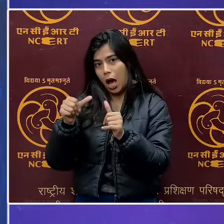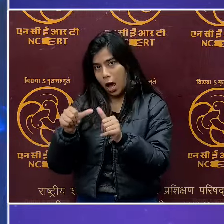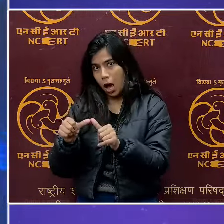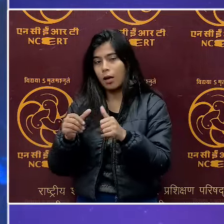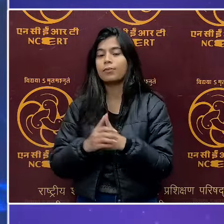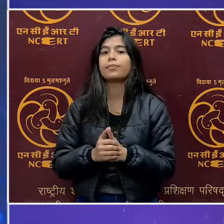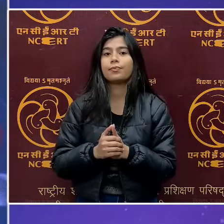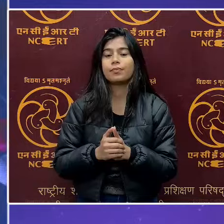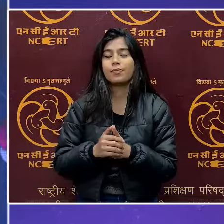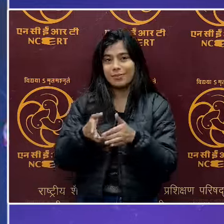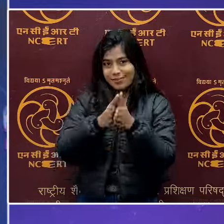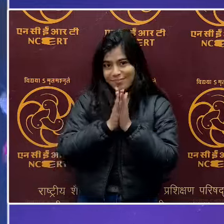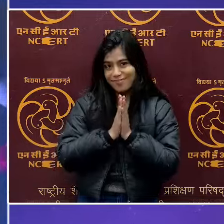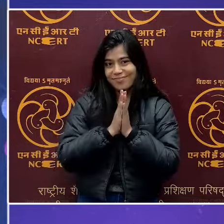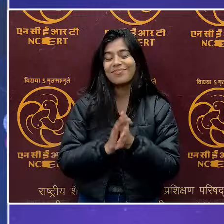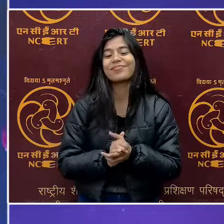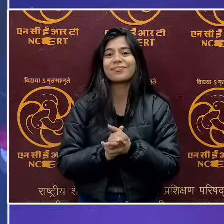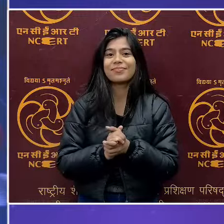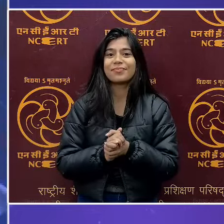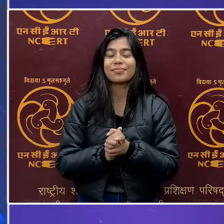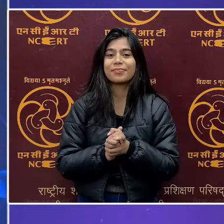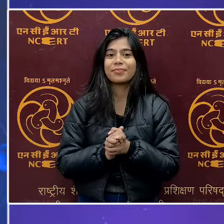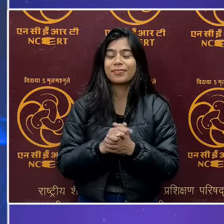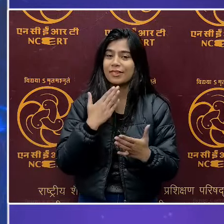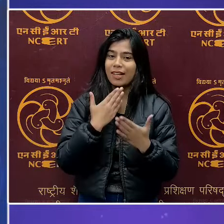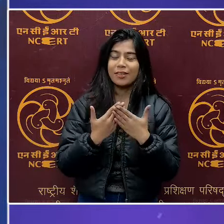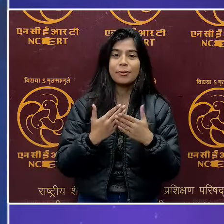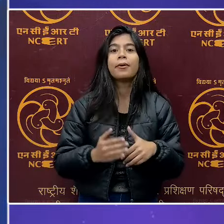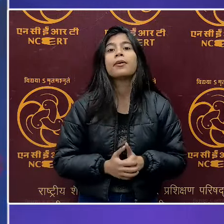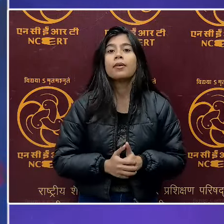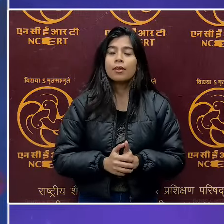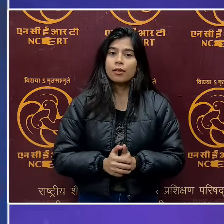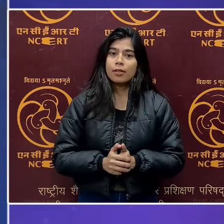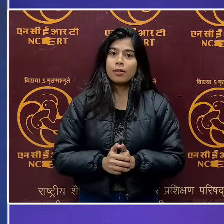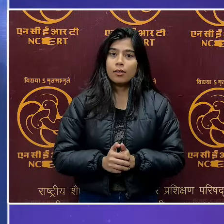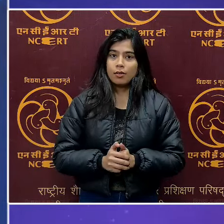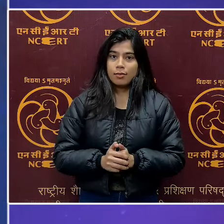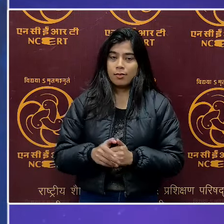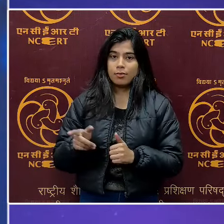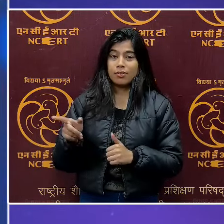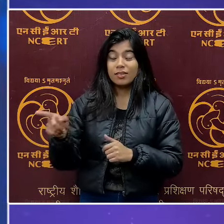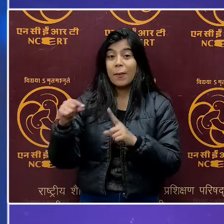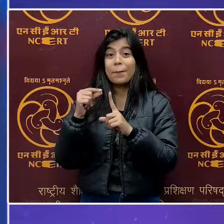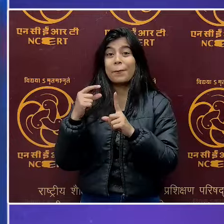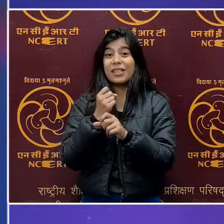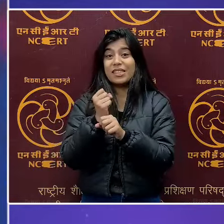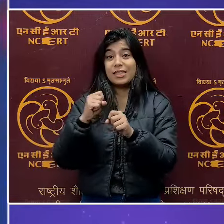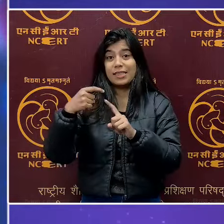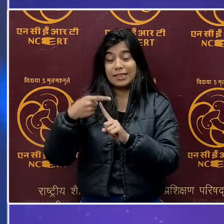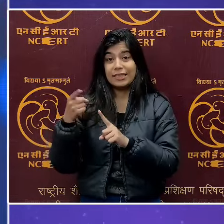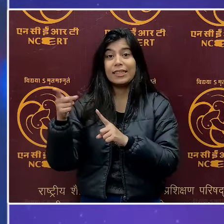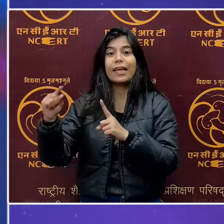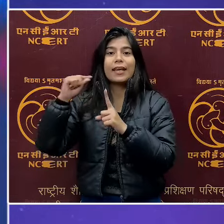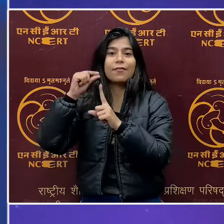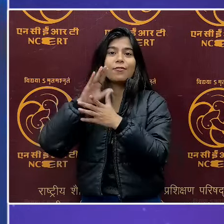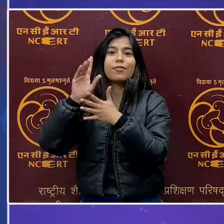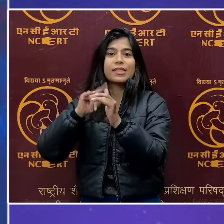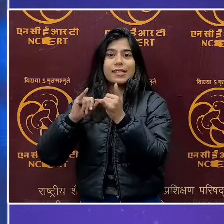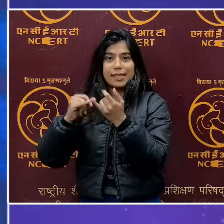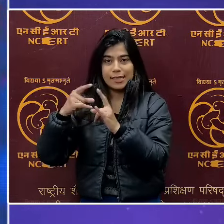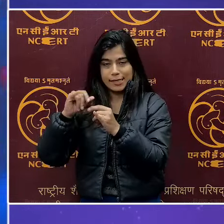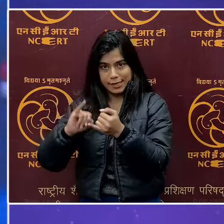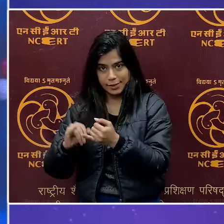you. Namaskar. Namaskar. Thank you very much. Thank you so much. Ma'am is a former PGT in physics from Kendriya